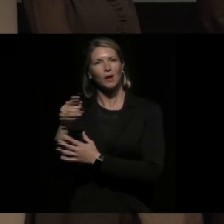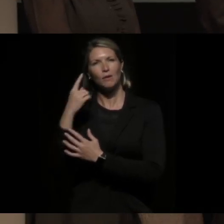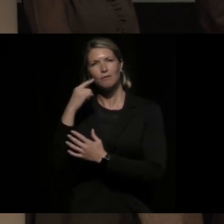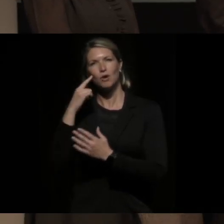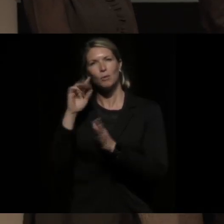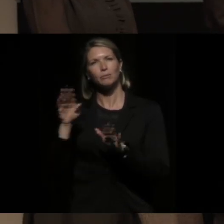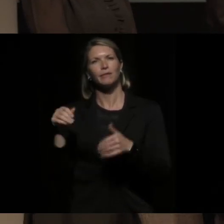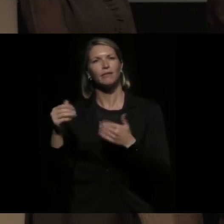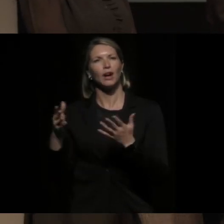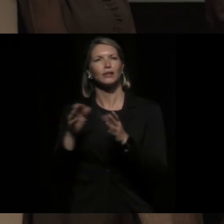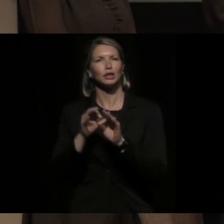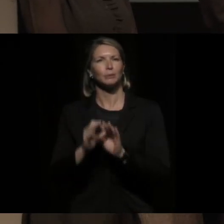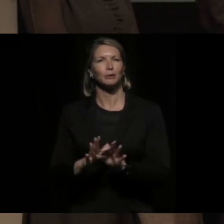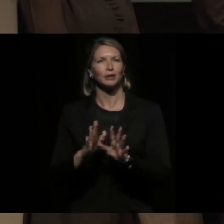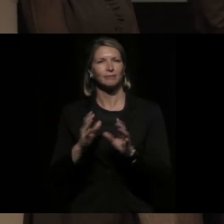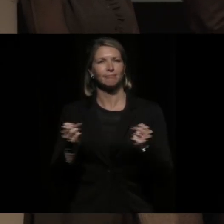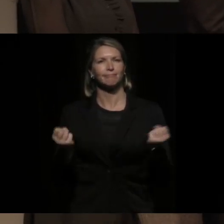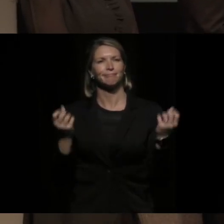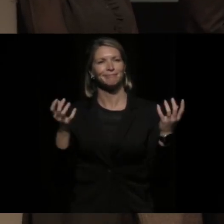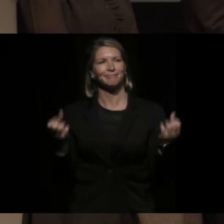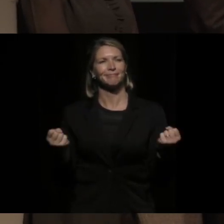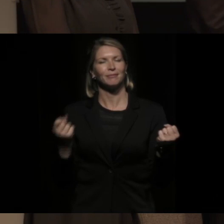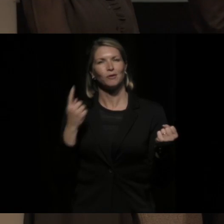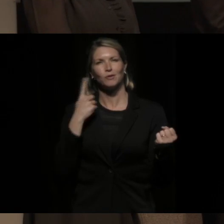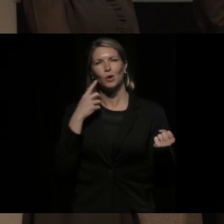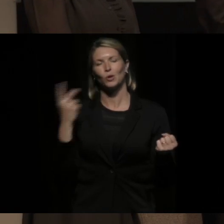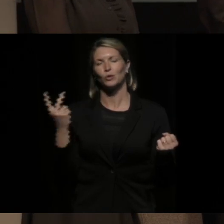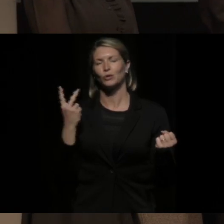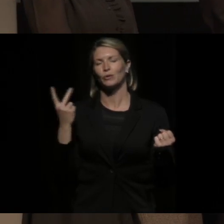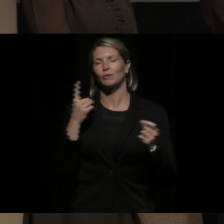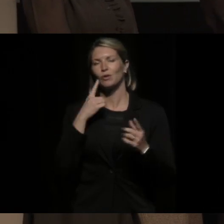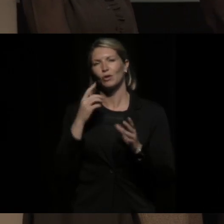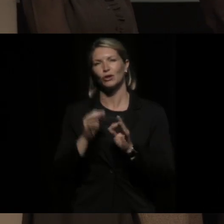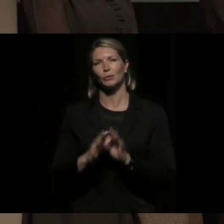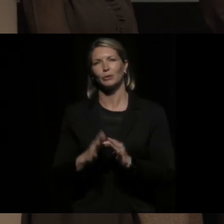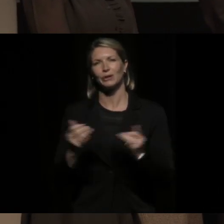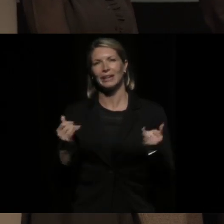Interpreting Services, who are the interpreters for today's event.